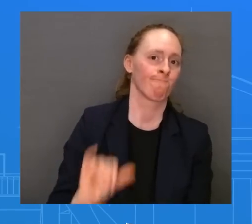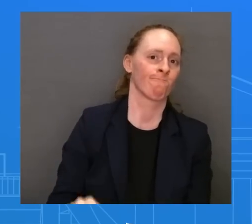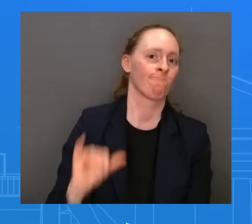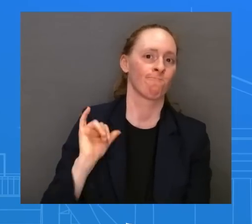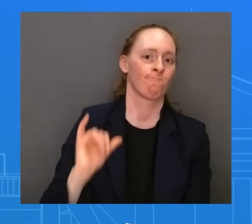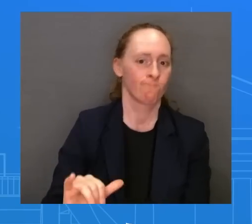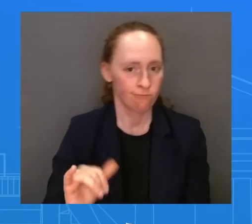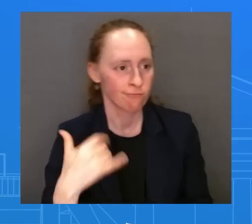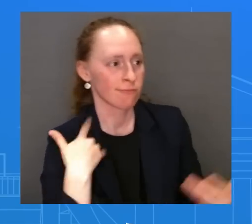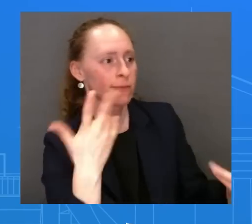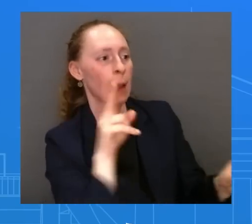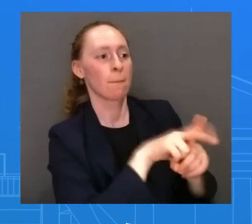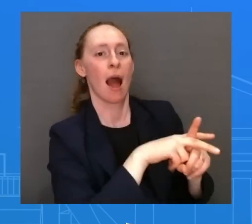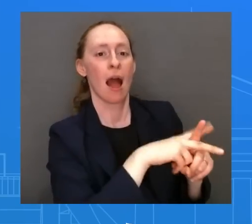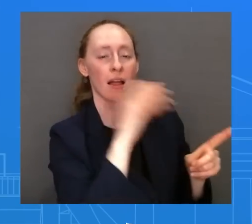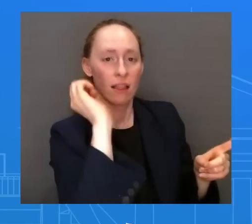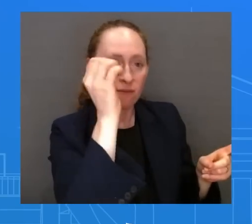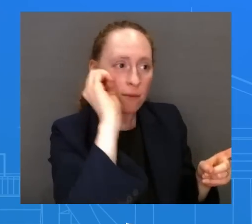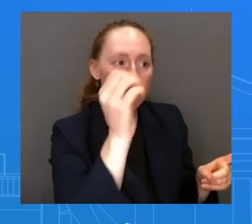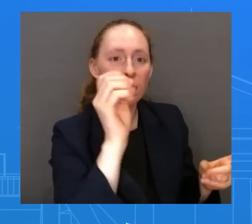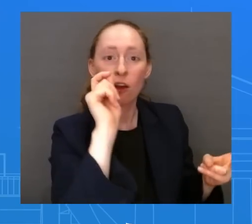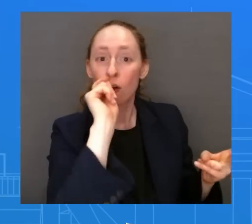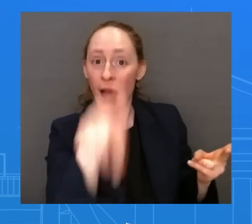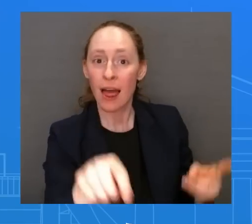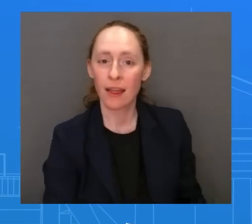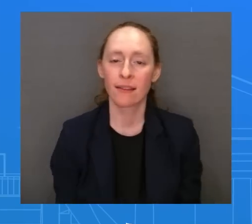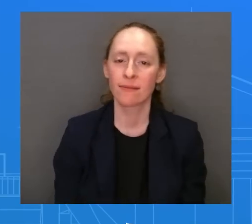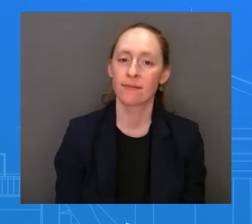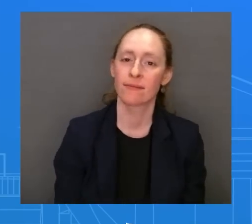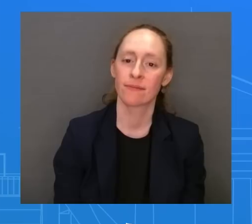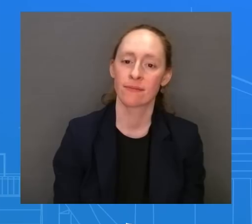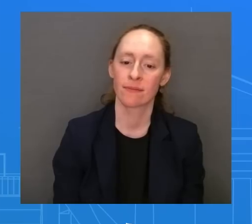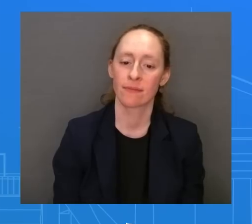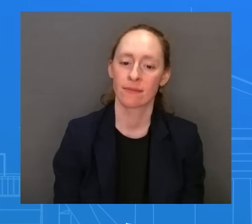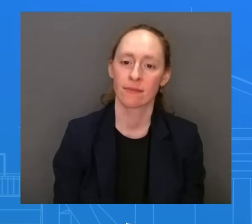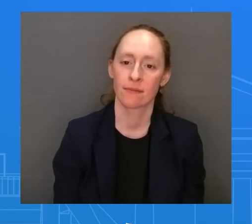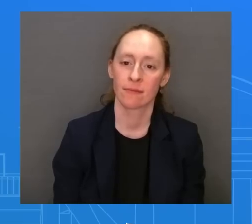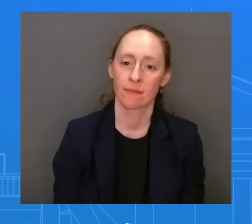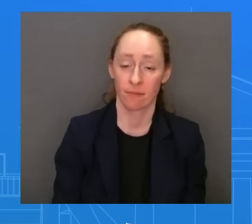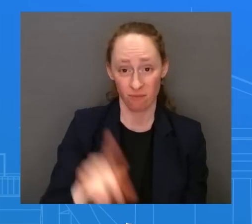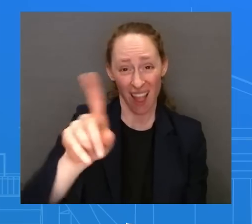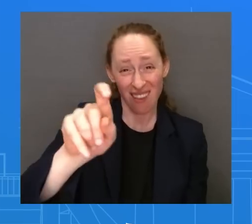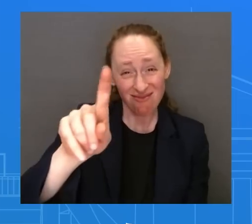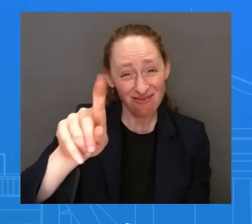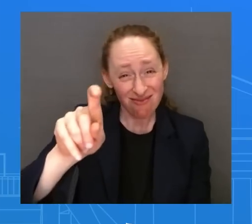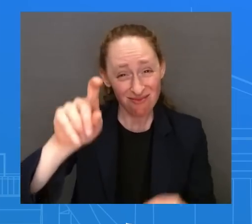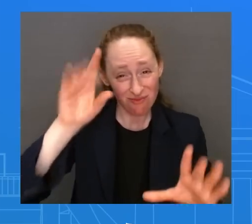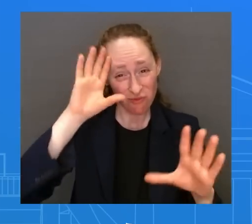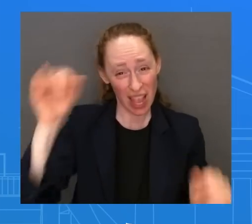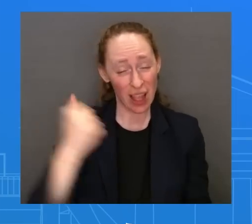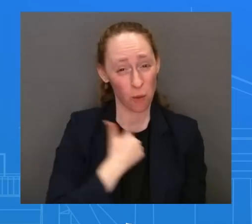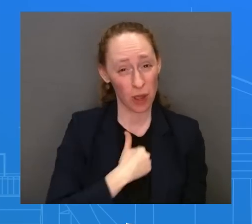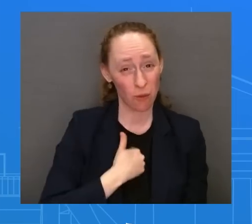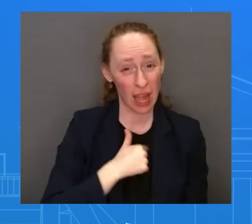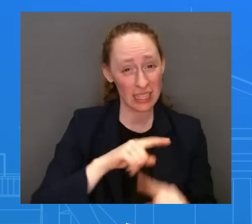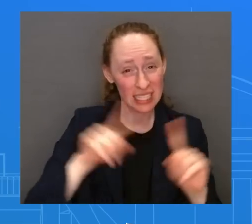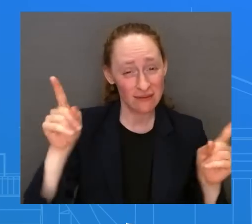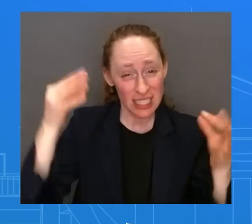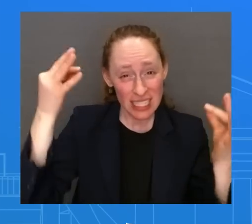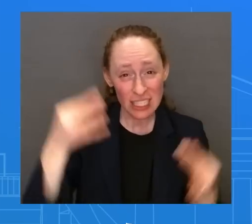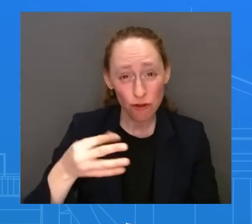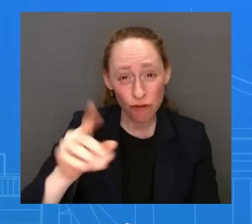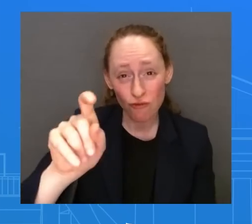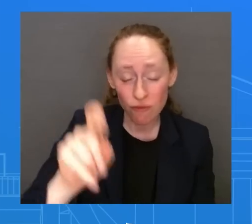may be the best thing but does he wish he had done things differently the president I think everything is laid out here in this document about